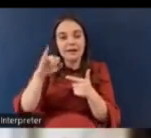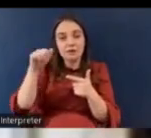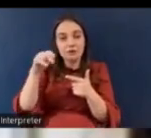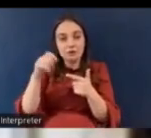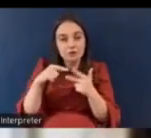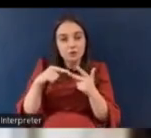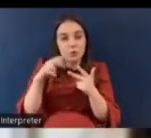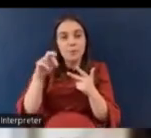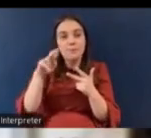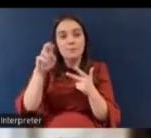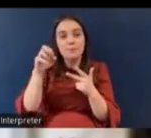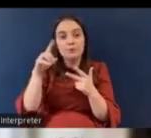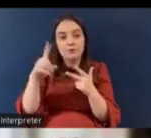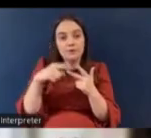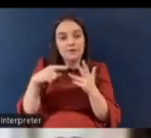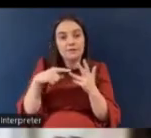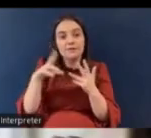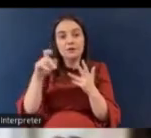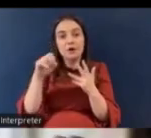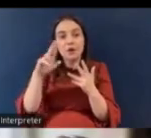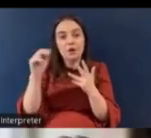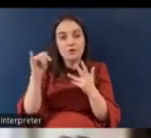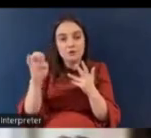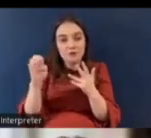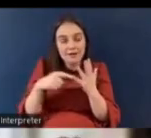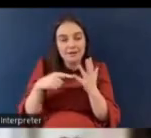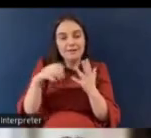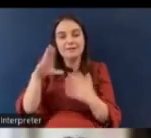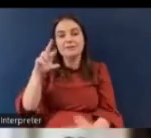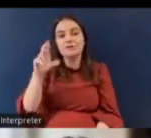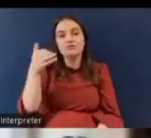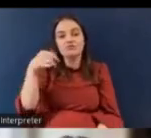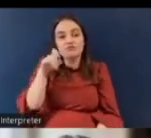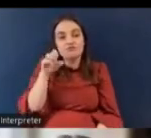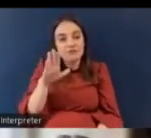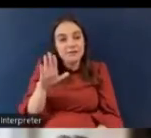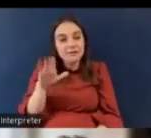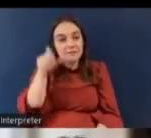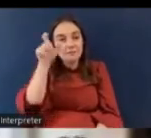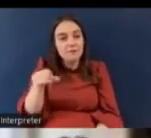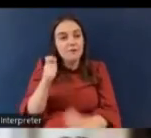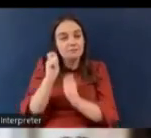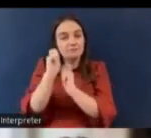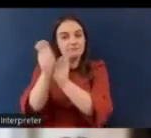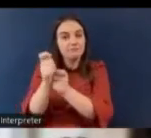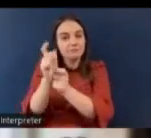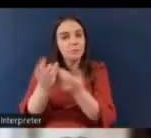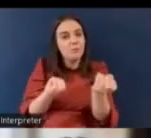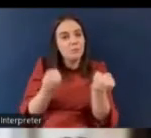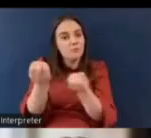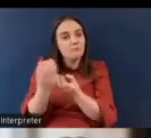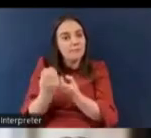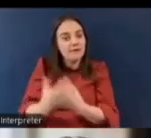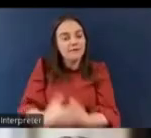Lorraine, and Rachel, if your kind of group representative wants to feed back to us.